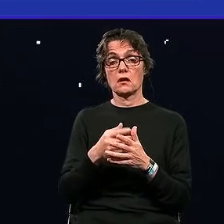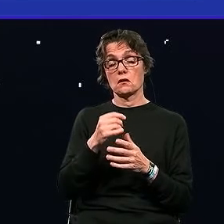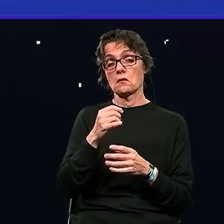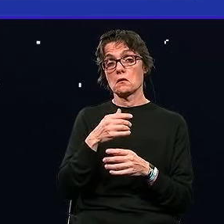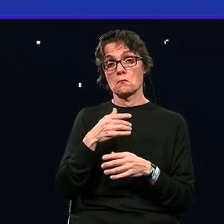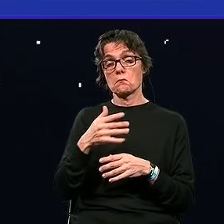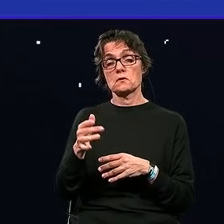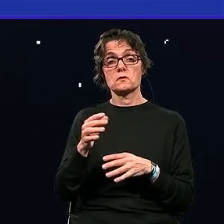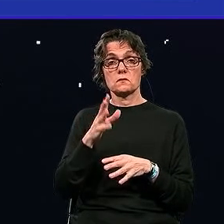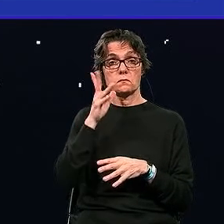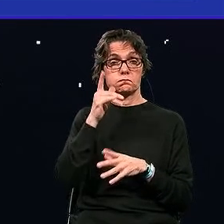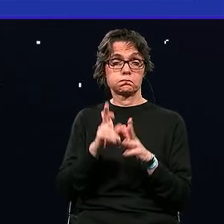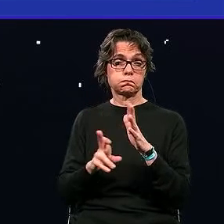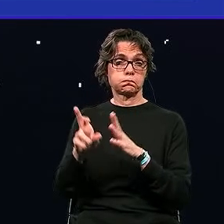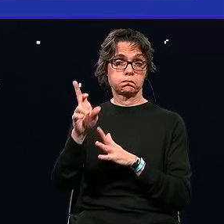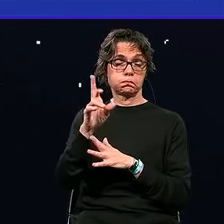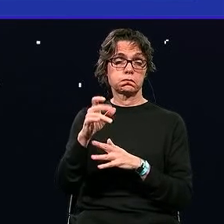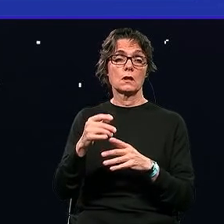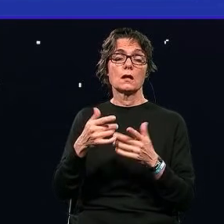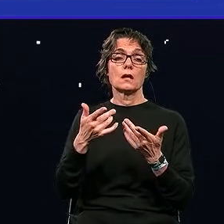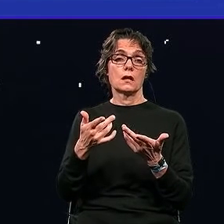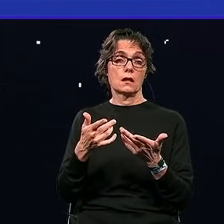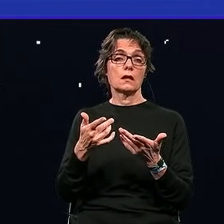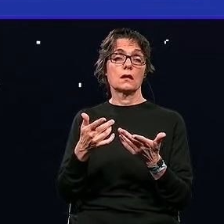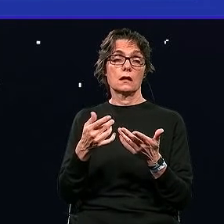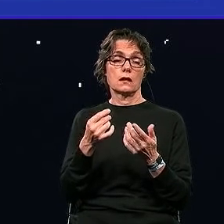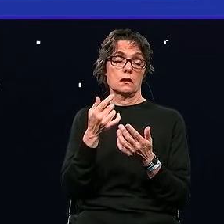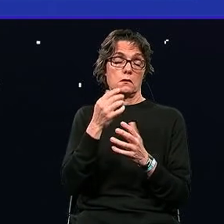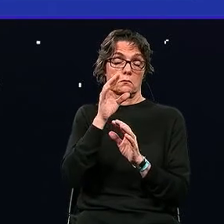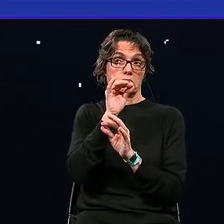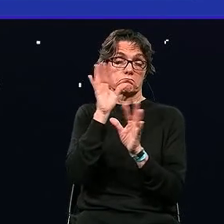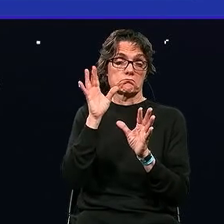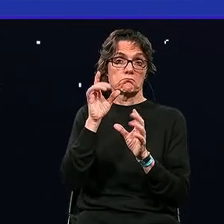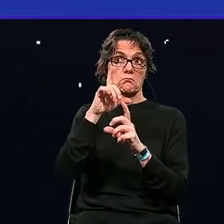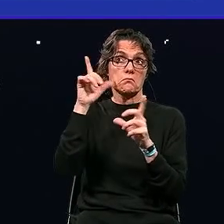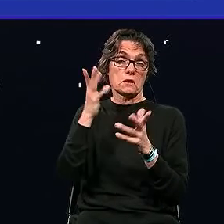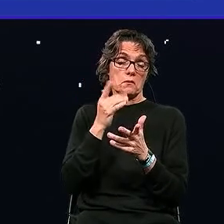5 degrees of climate change. I won't go to what that might look like, but